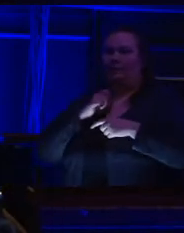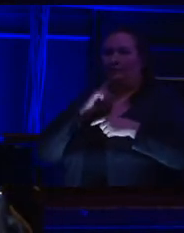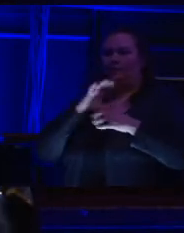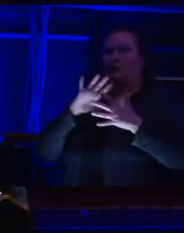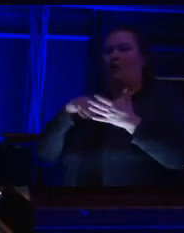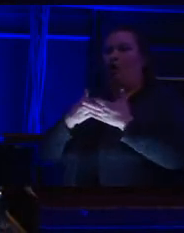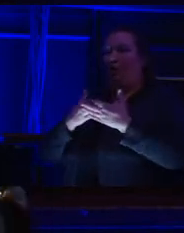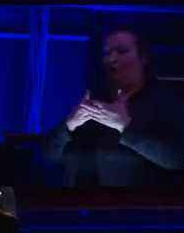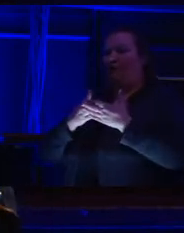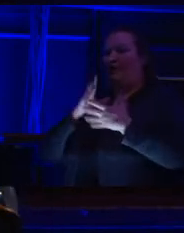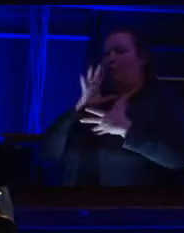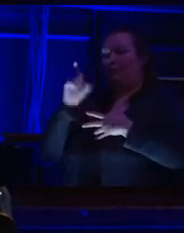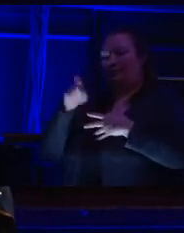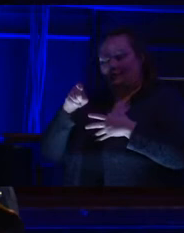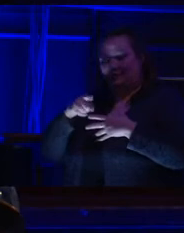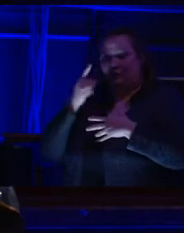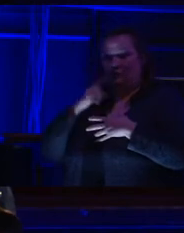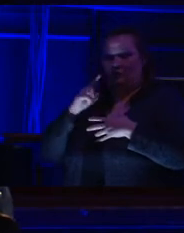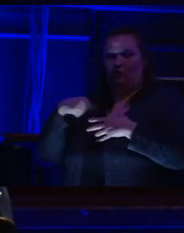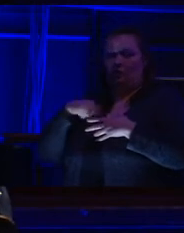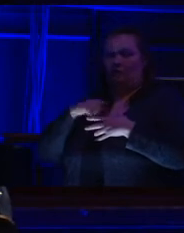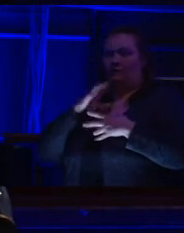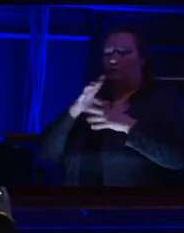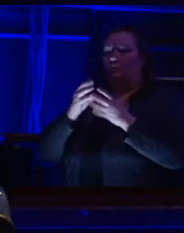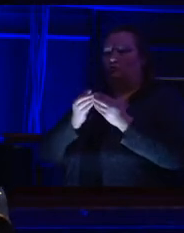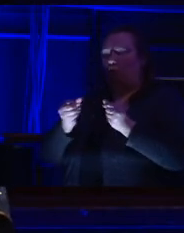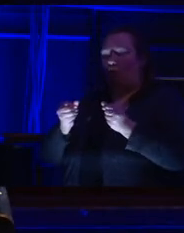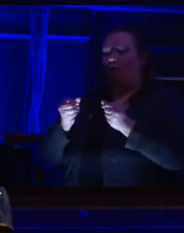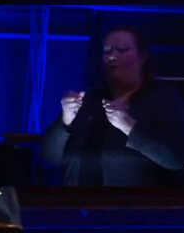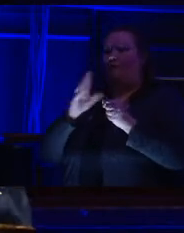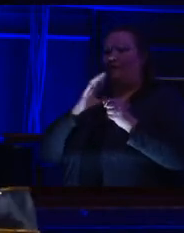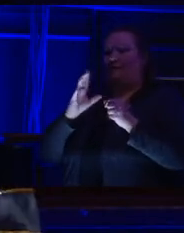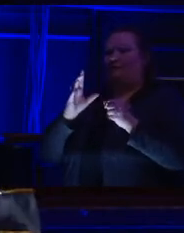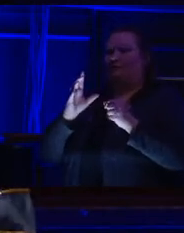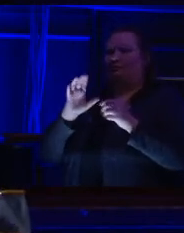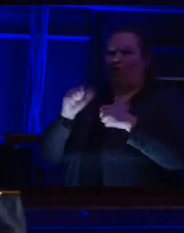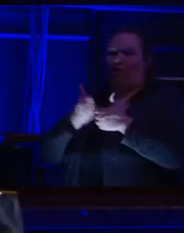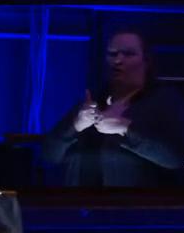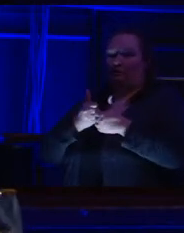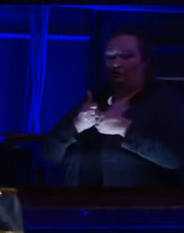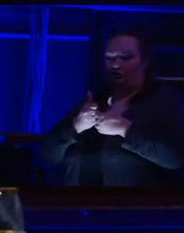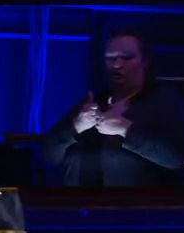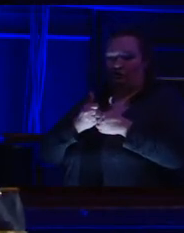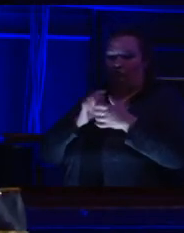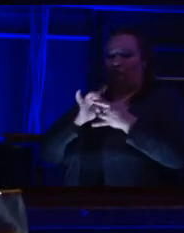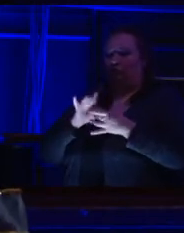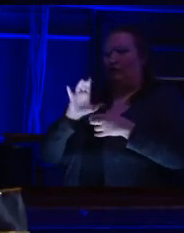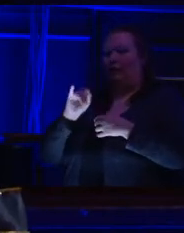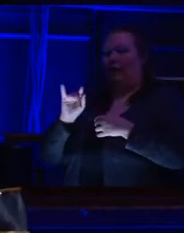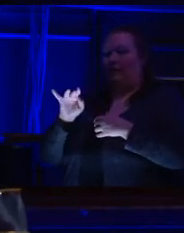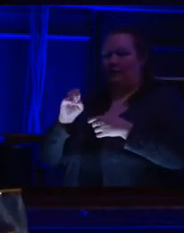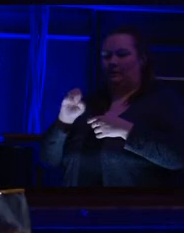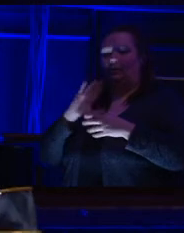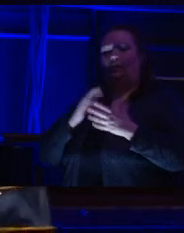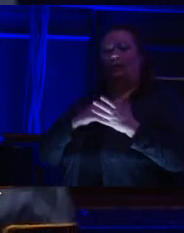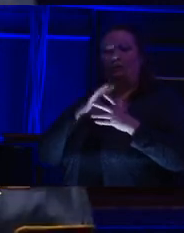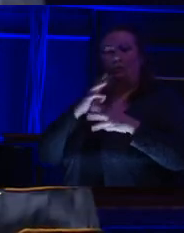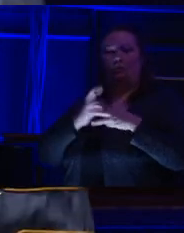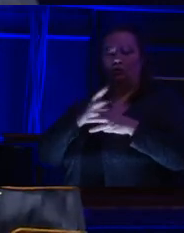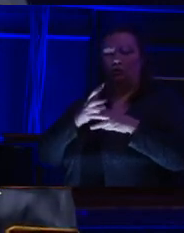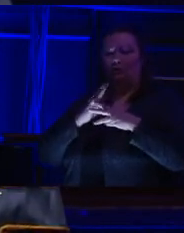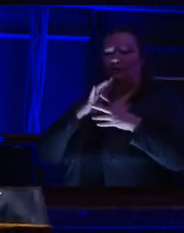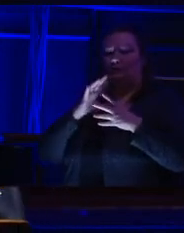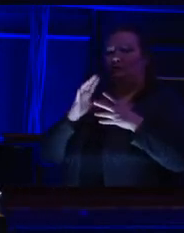all of that will be necessary for us to solve this existential challenge. Our world is facing